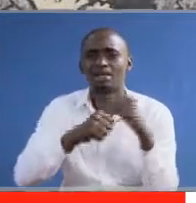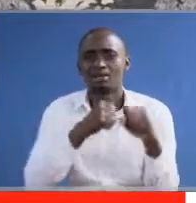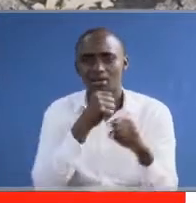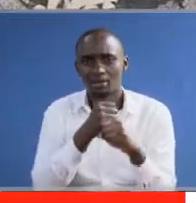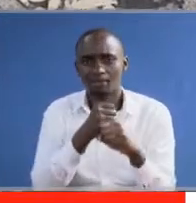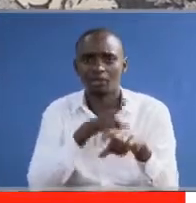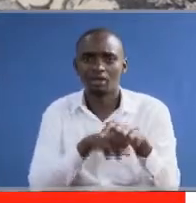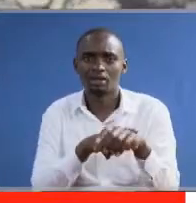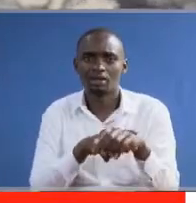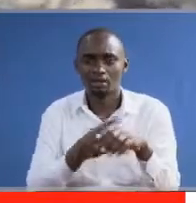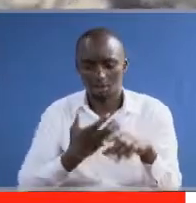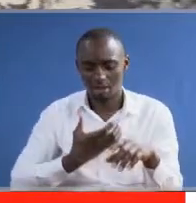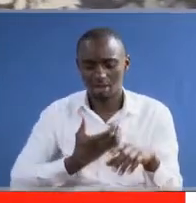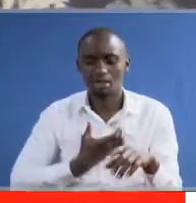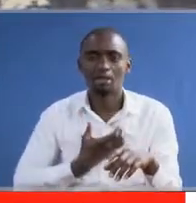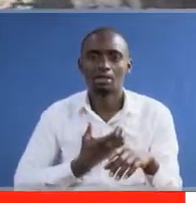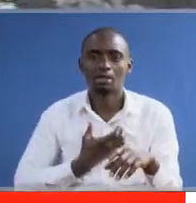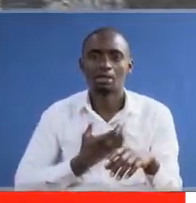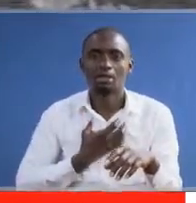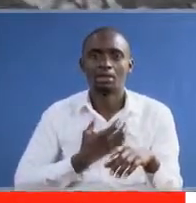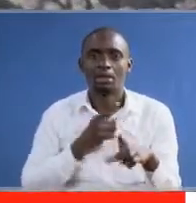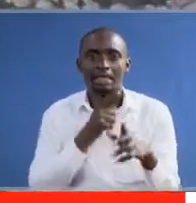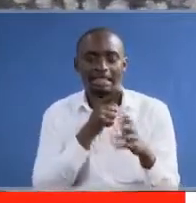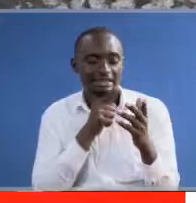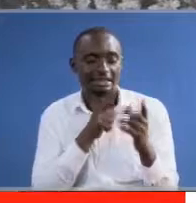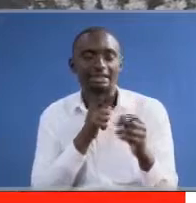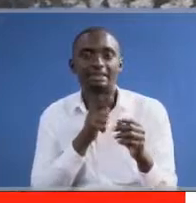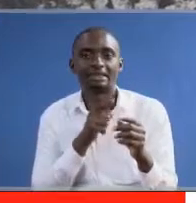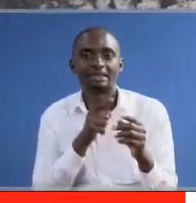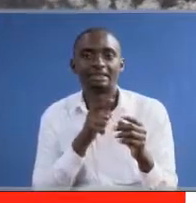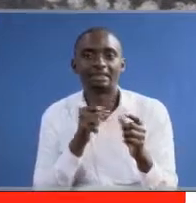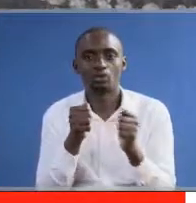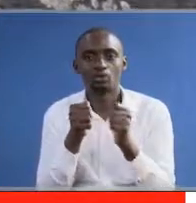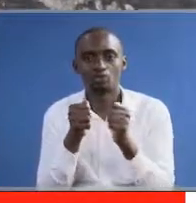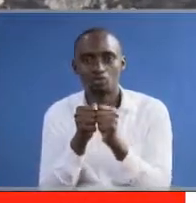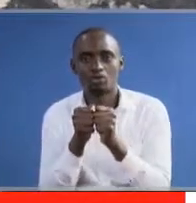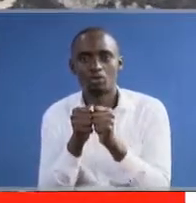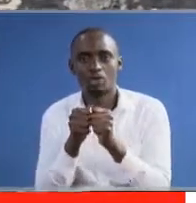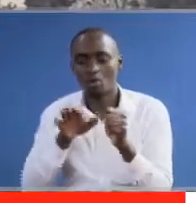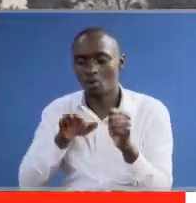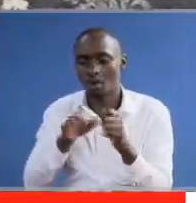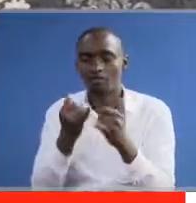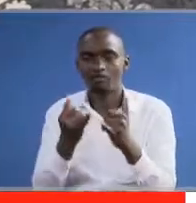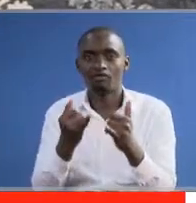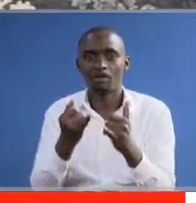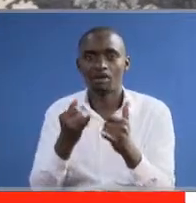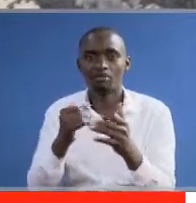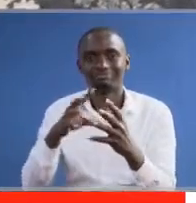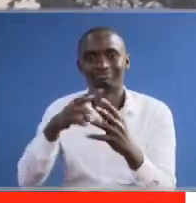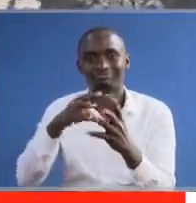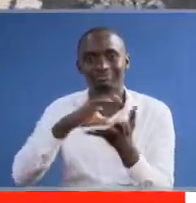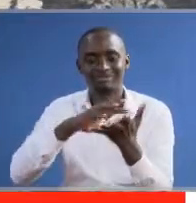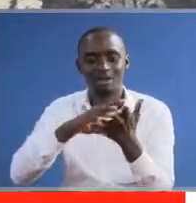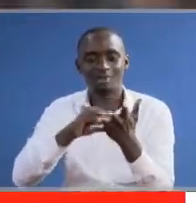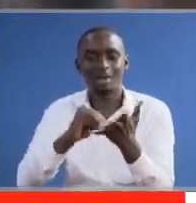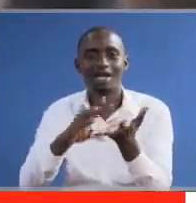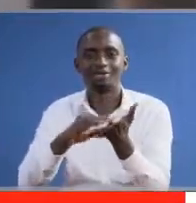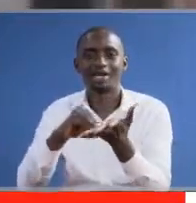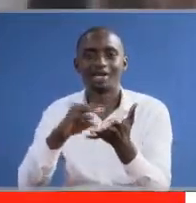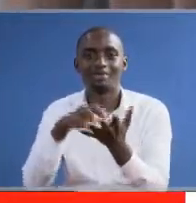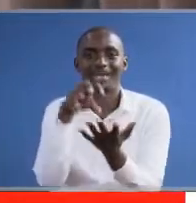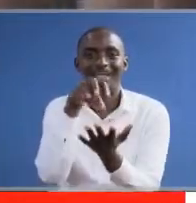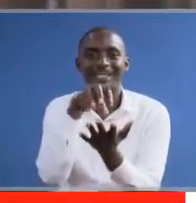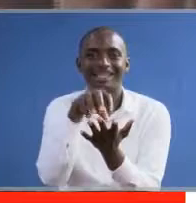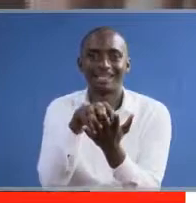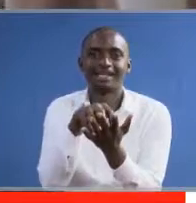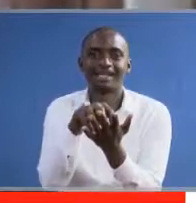Upon his retirement, Richard, together with his wife, indulge in cake baking as a source of income. Their